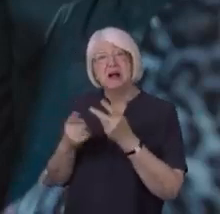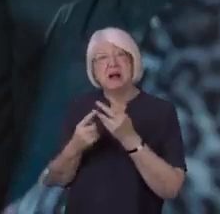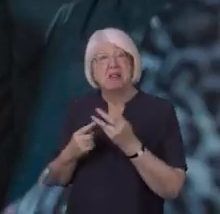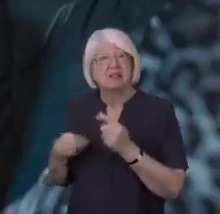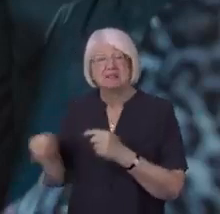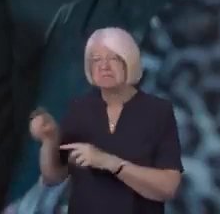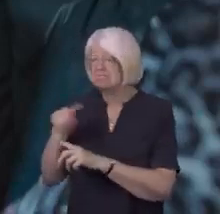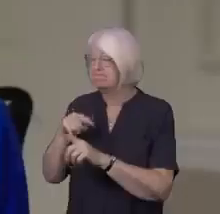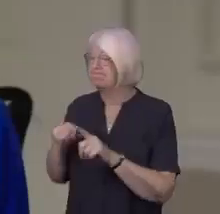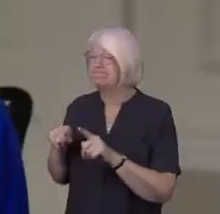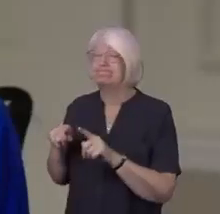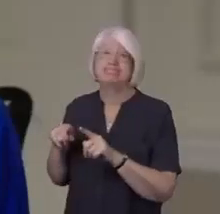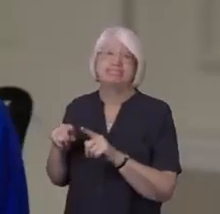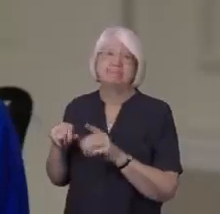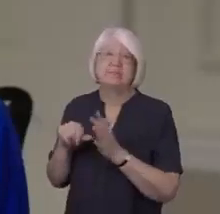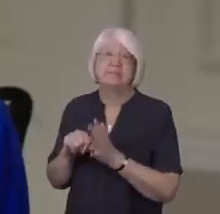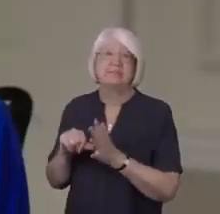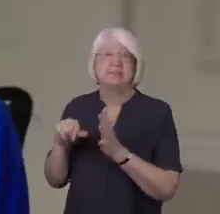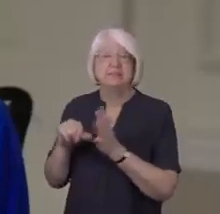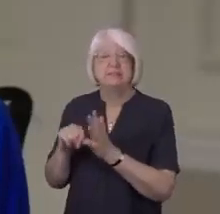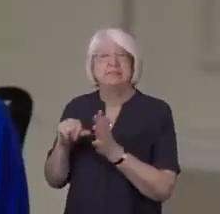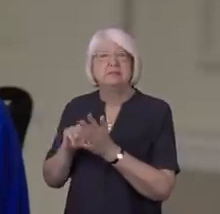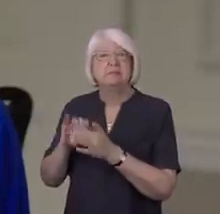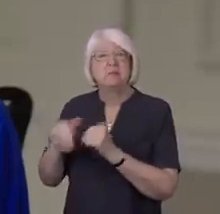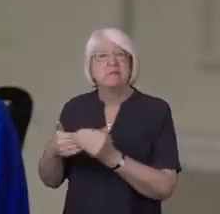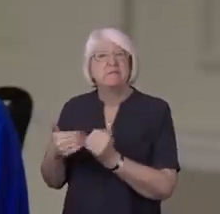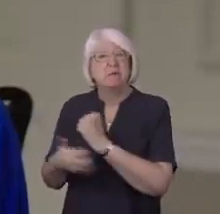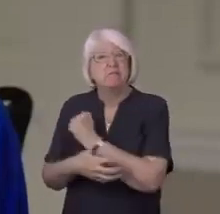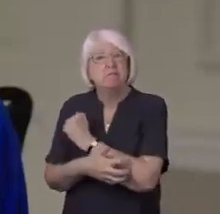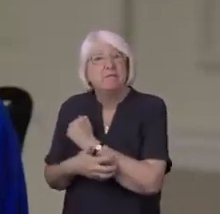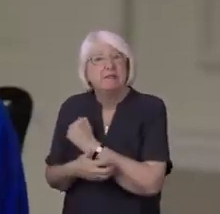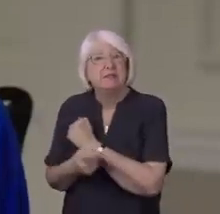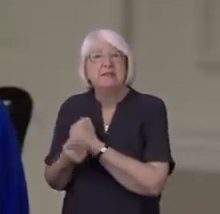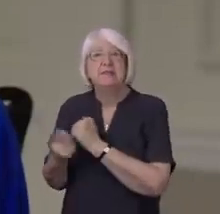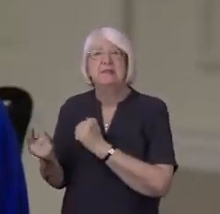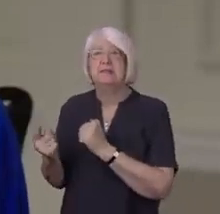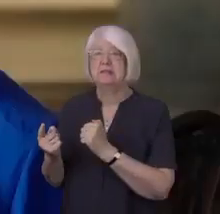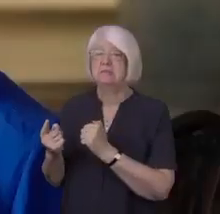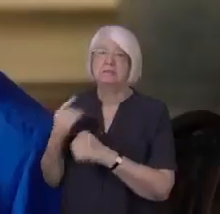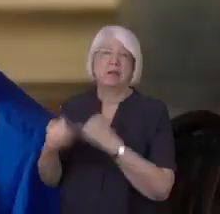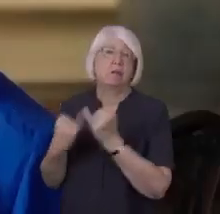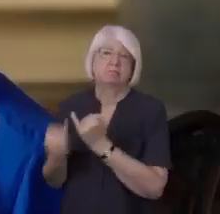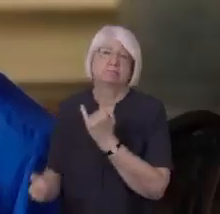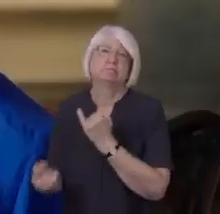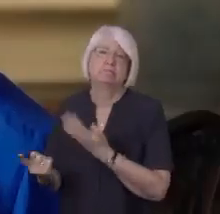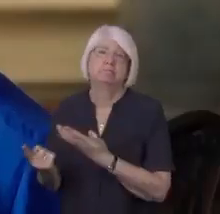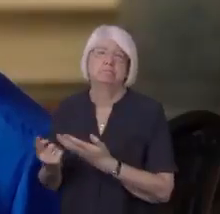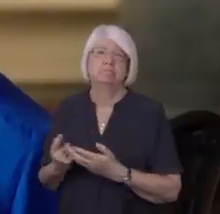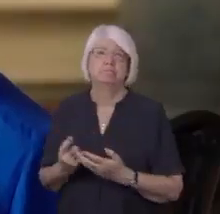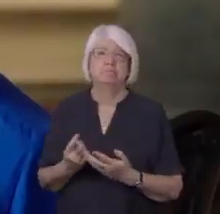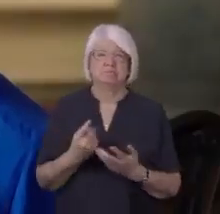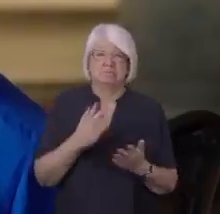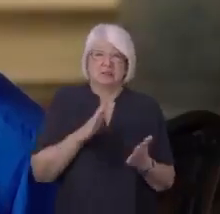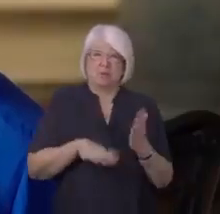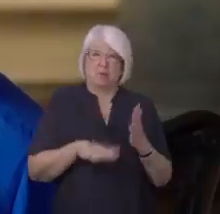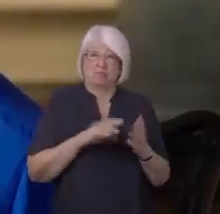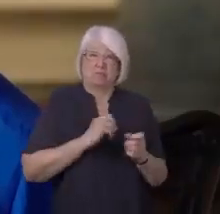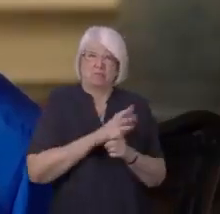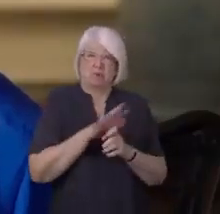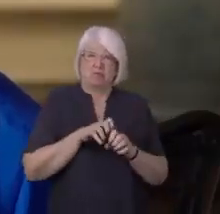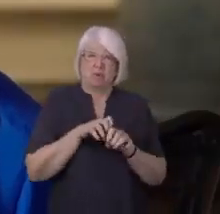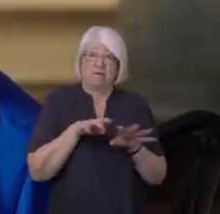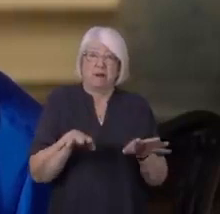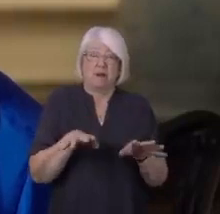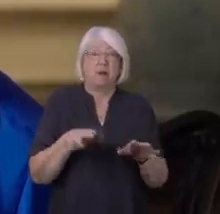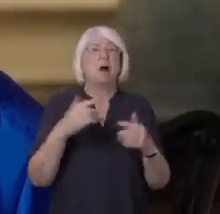the challenges of poverty has been even more acute. Since the coronavirus outbreak, I have